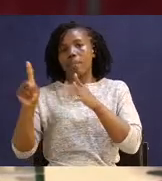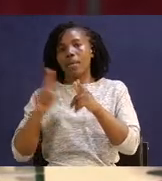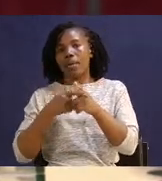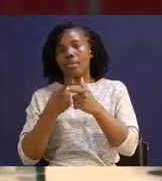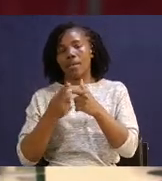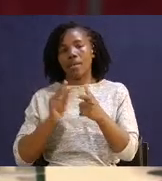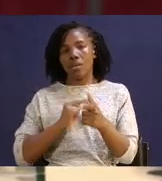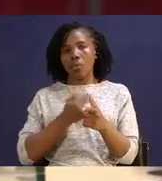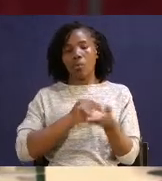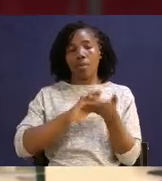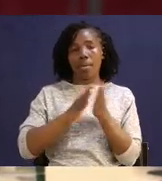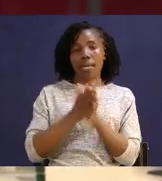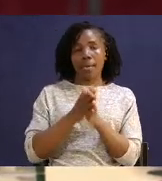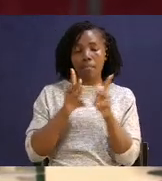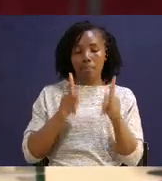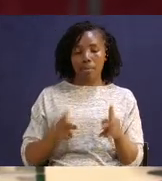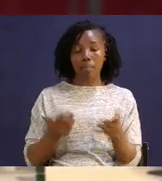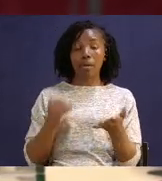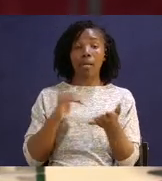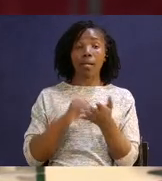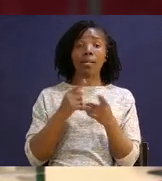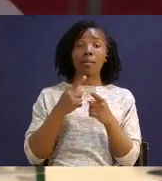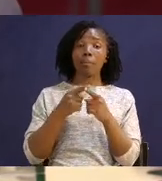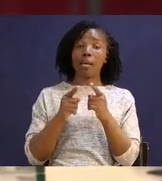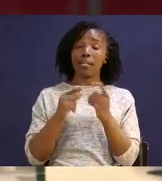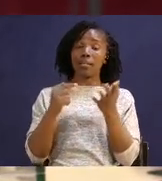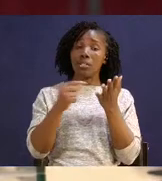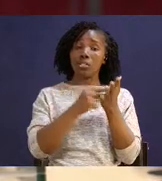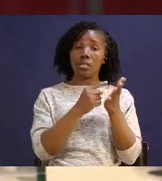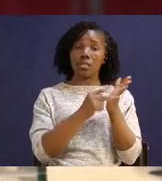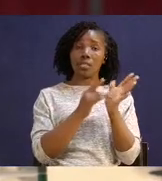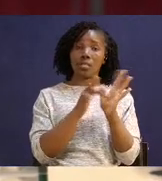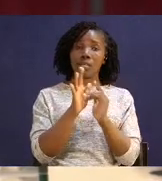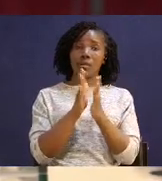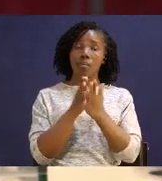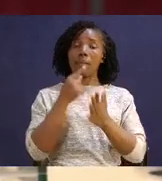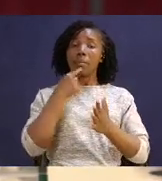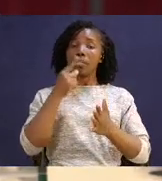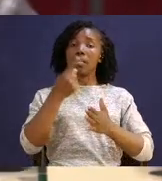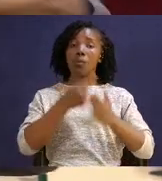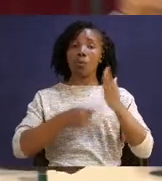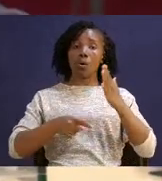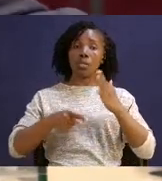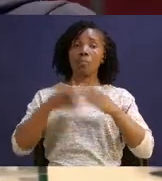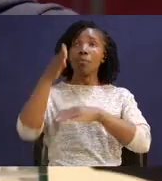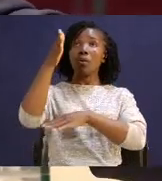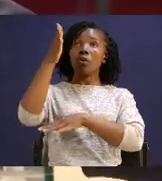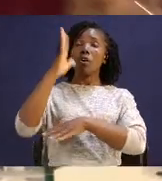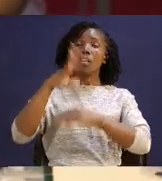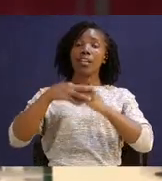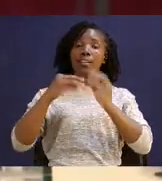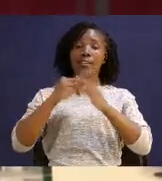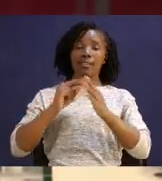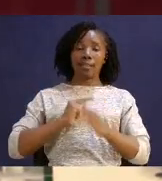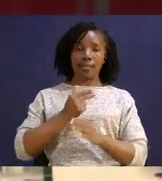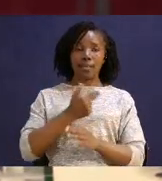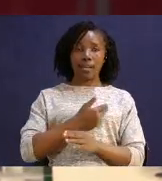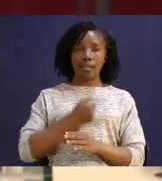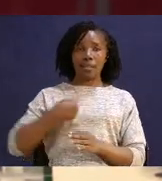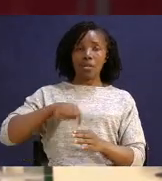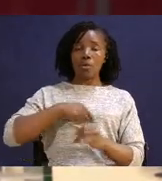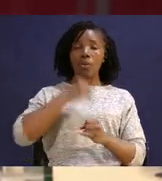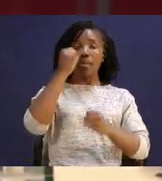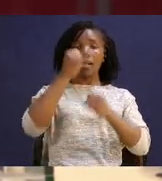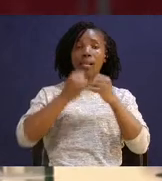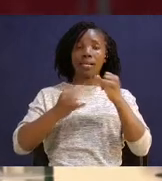Genesis says God made us, and we were the last to be made, because God made everything else, and we were the last to